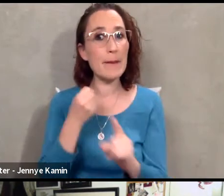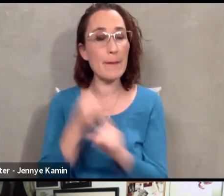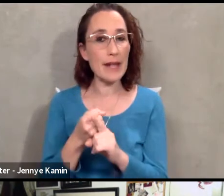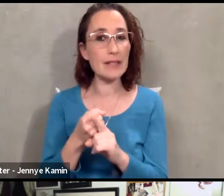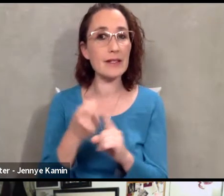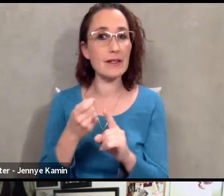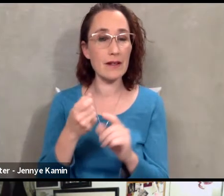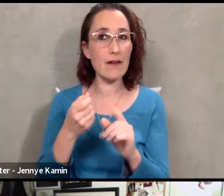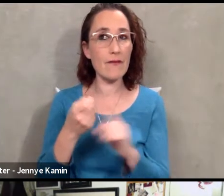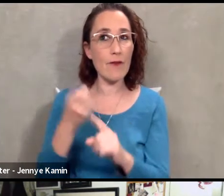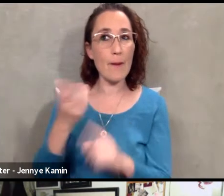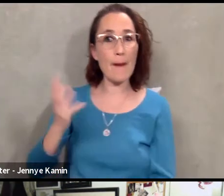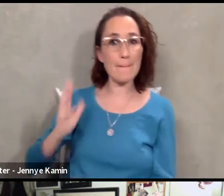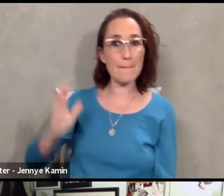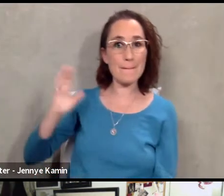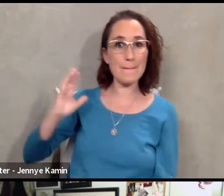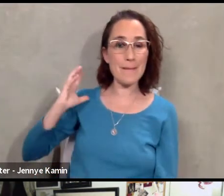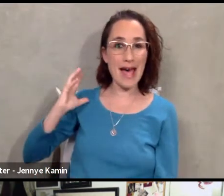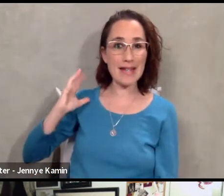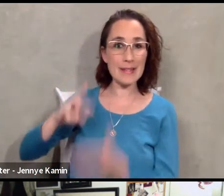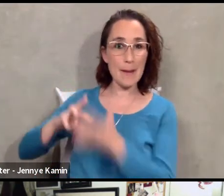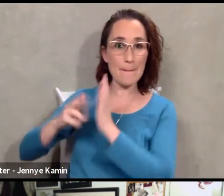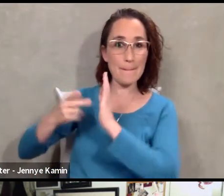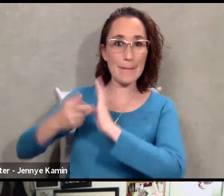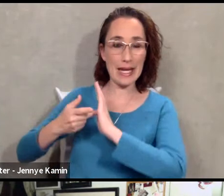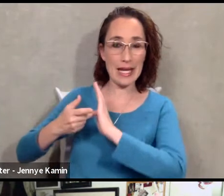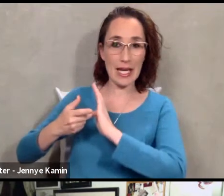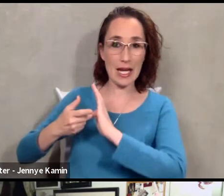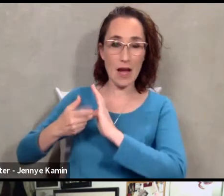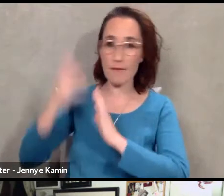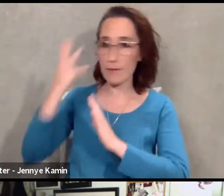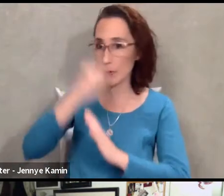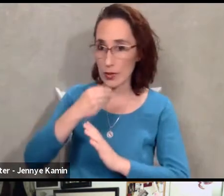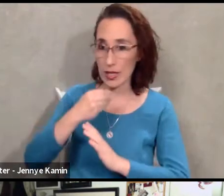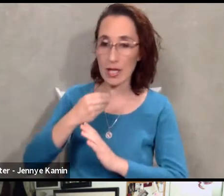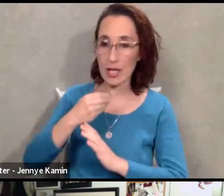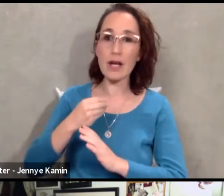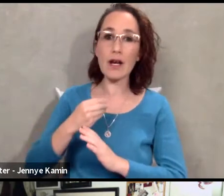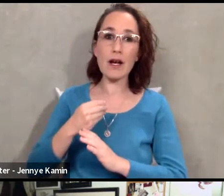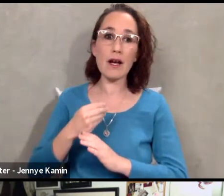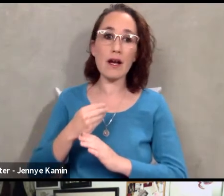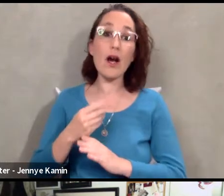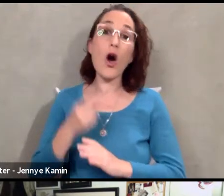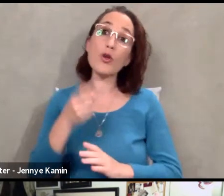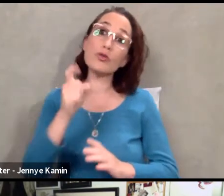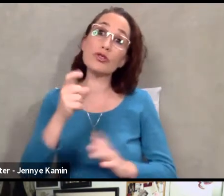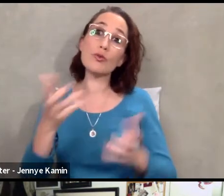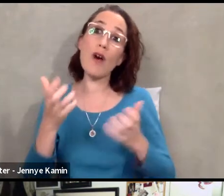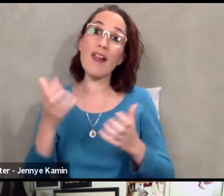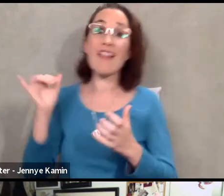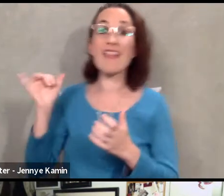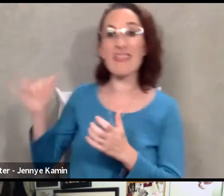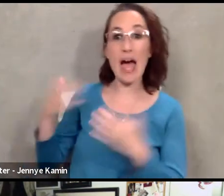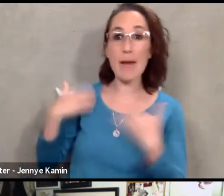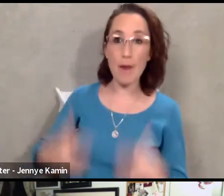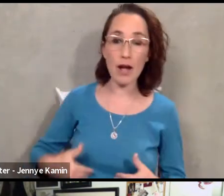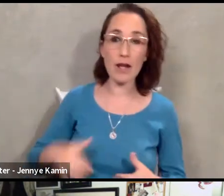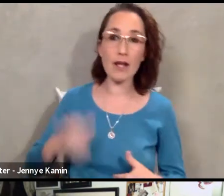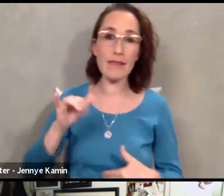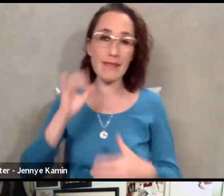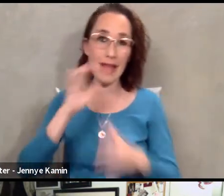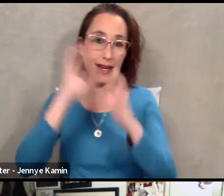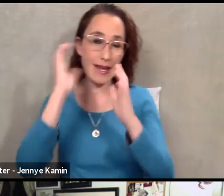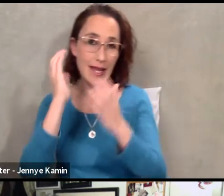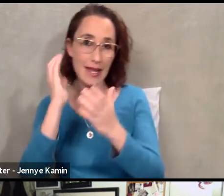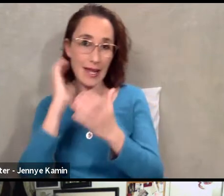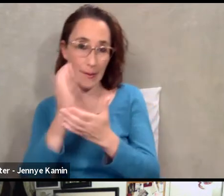telling us what kind of beauties, what kind of bodies we should be and we should want. All right. Well, thank you so